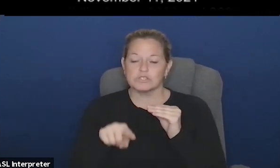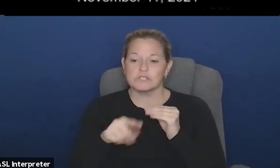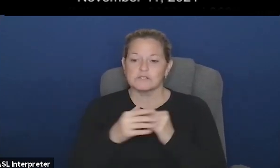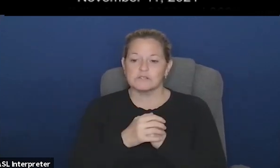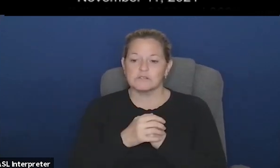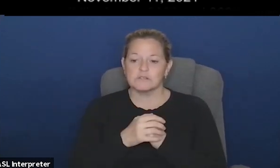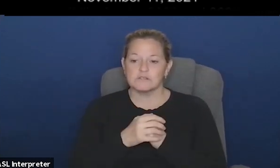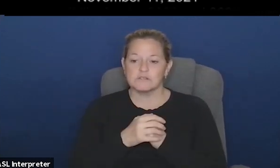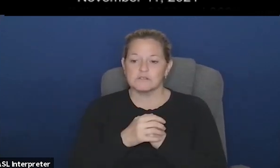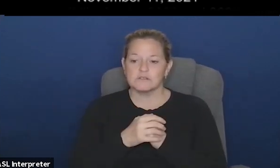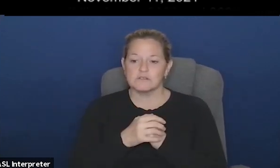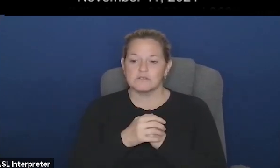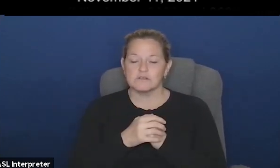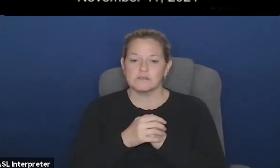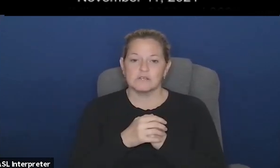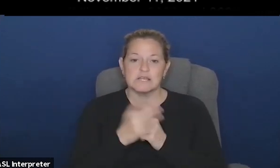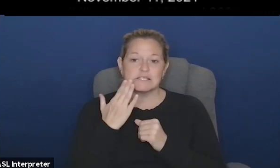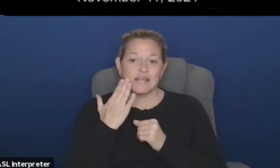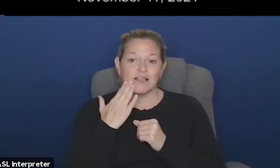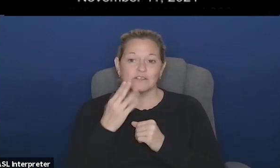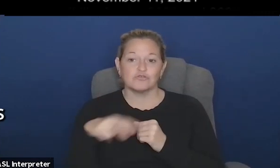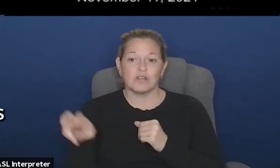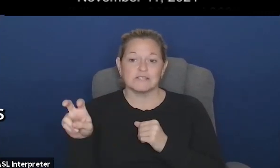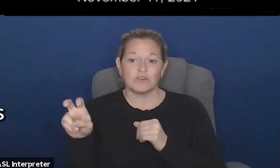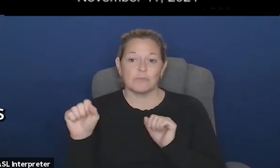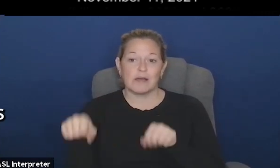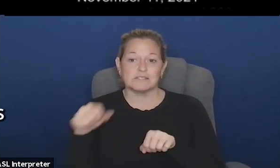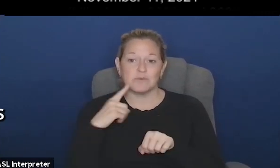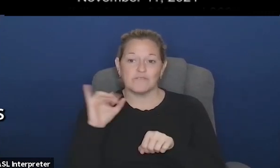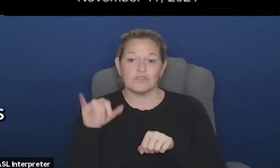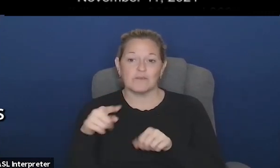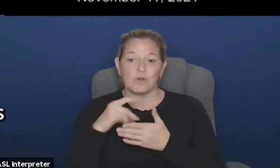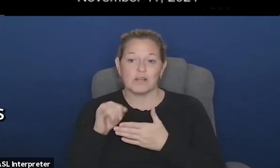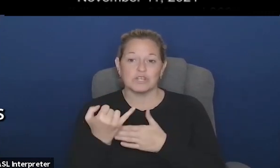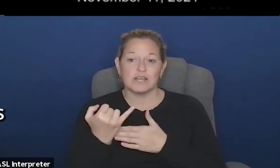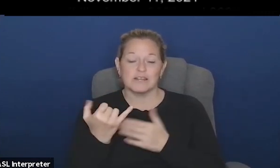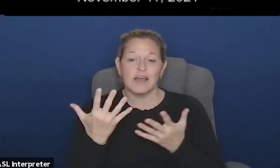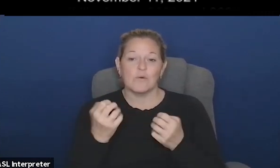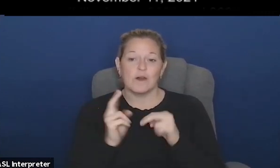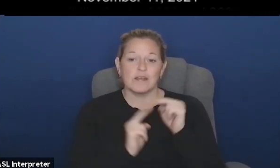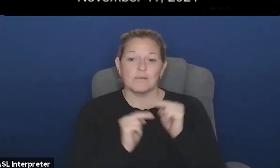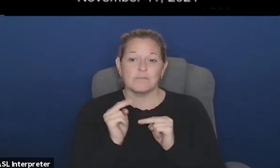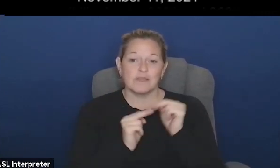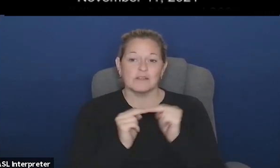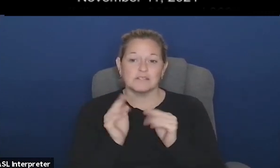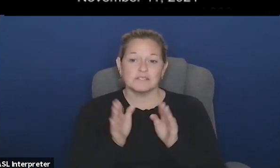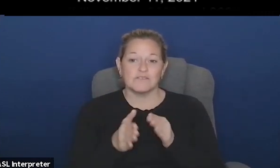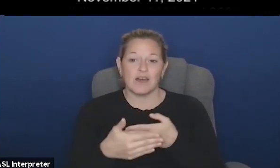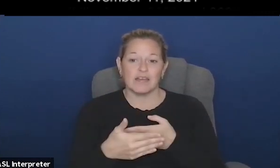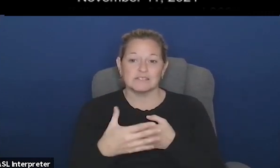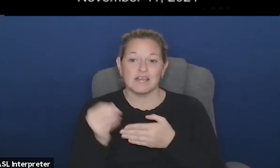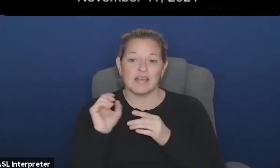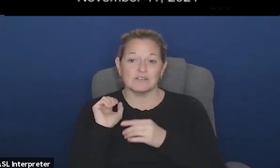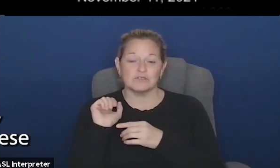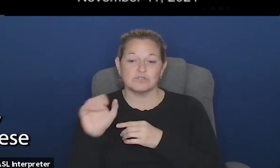one asks, is knowledge transfer possible for this project? I would love to build these devices and donate it.